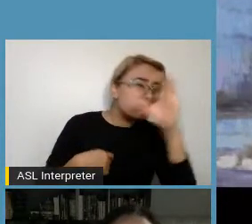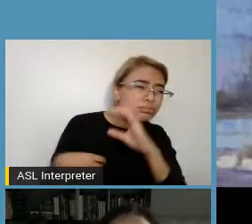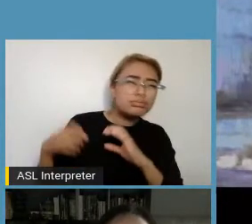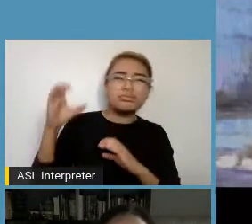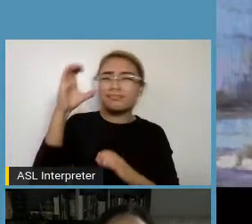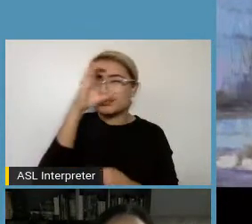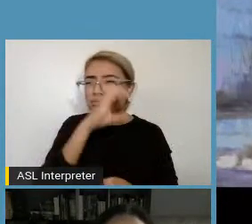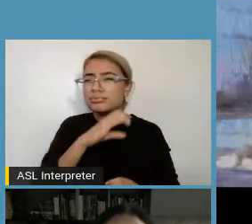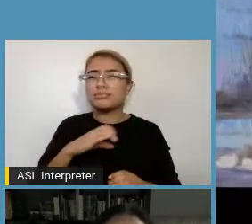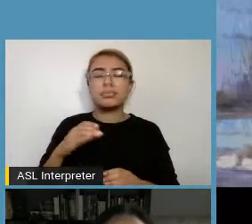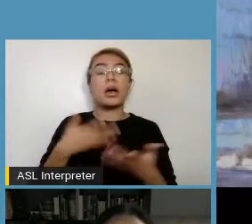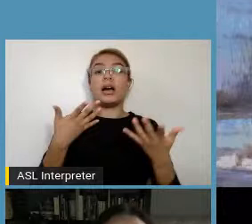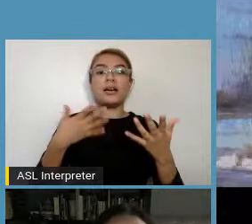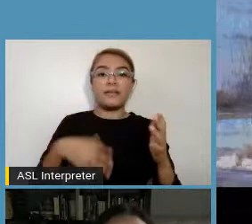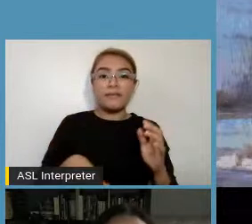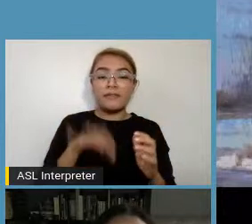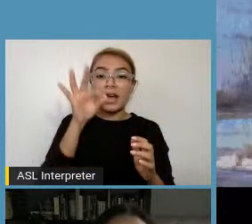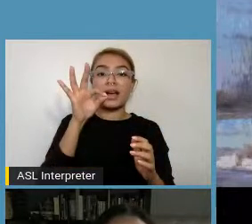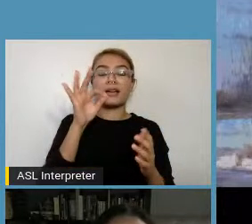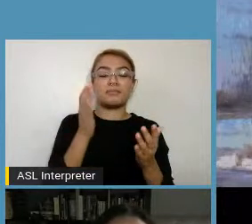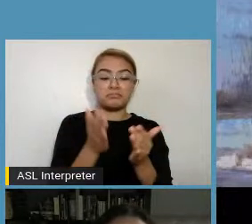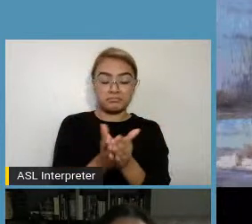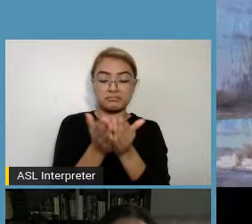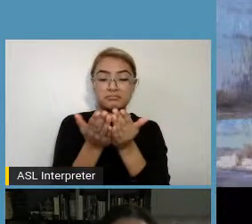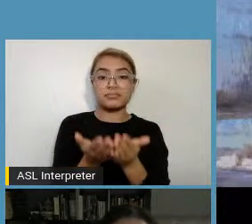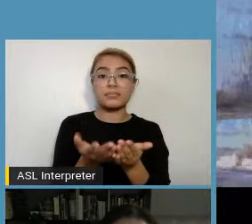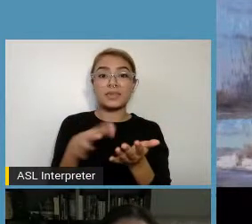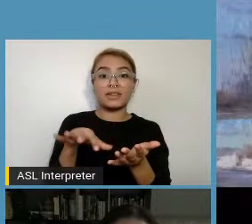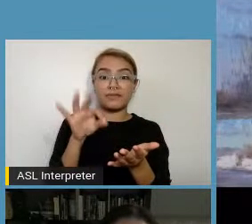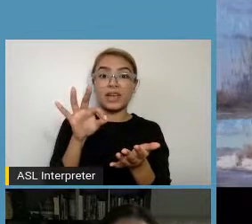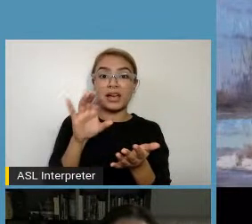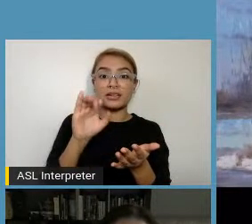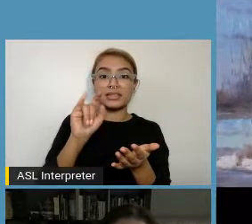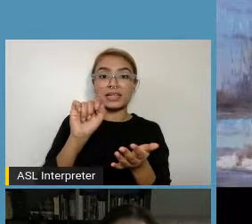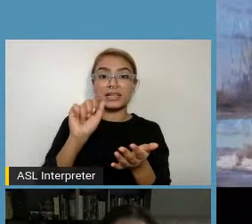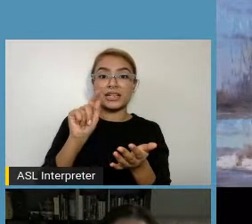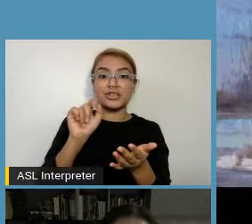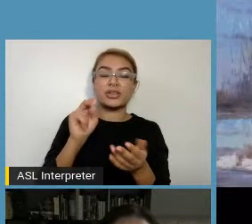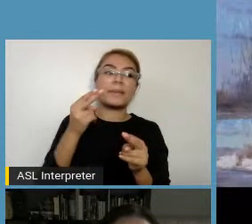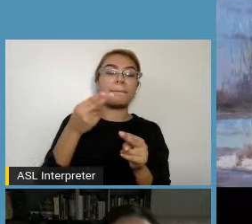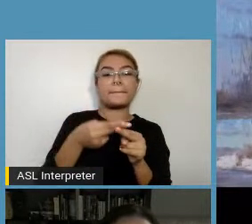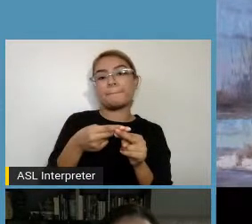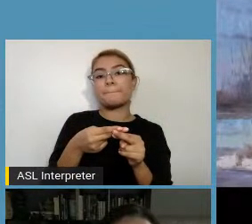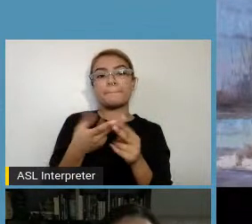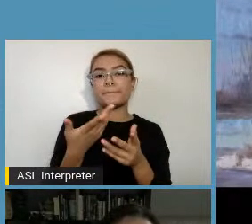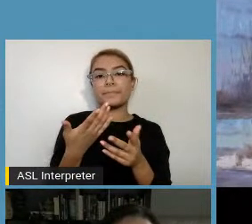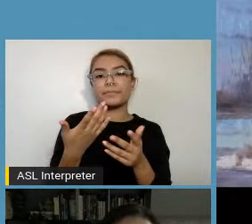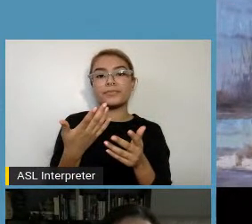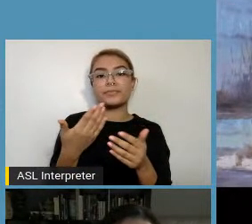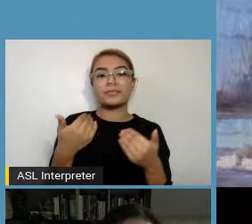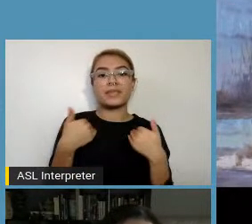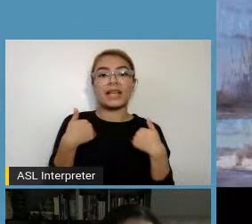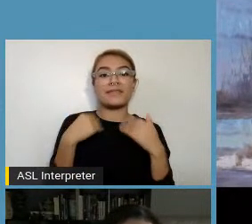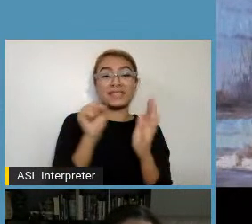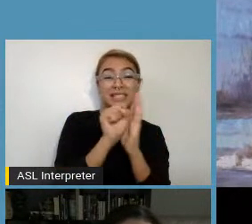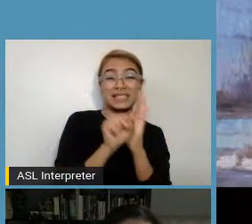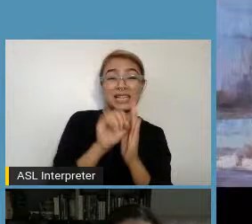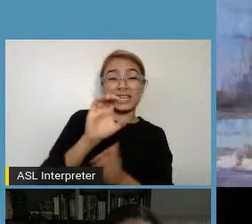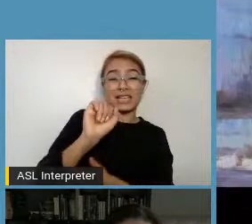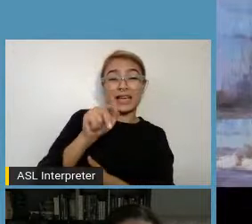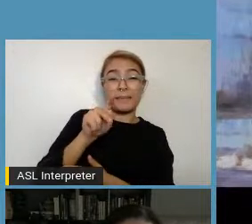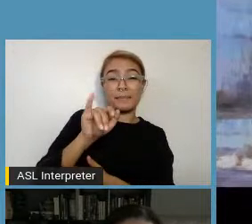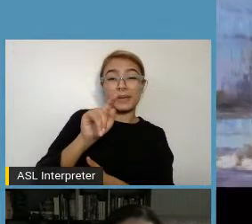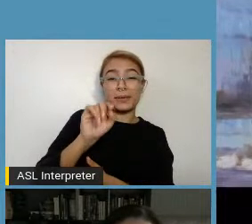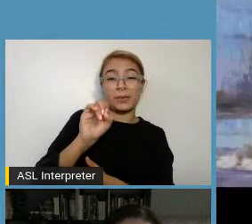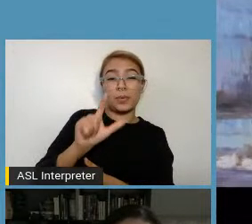over, and finally found a citation where it mentioned that it was at the state capitol